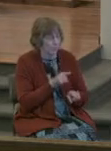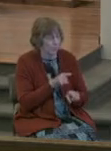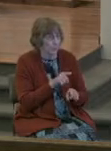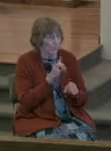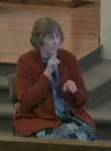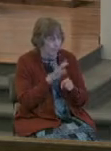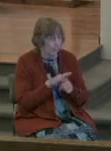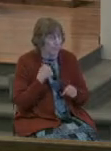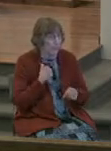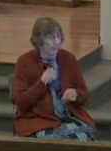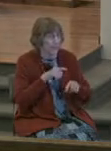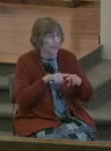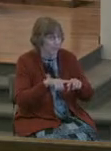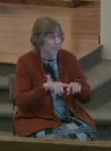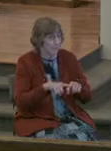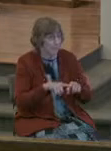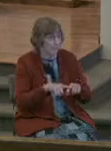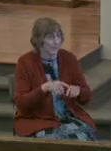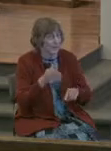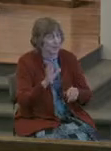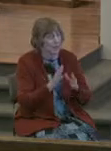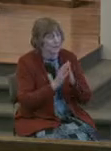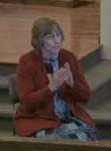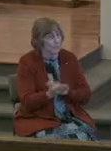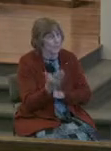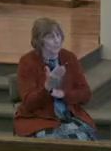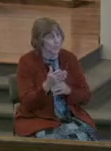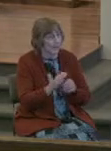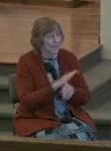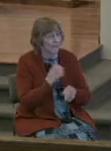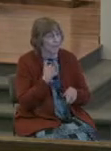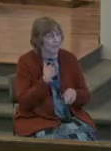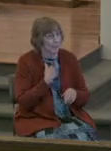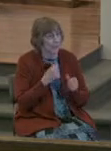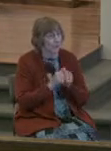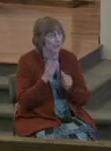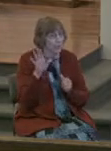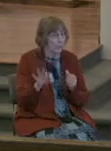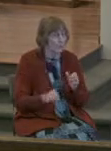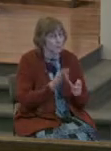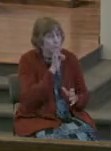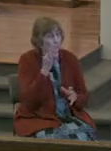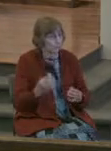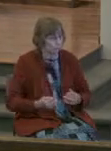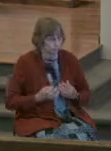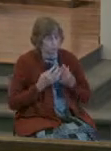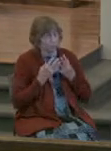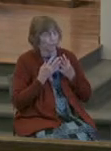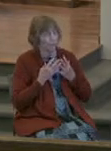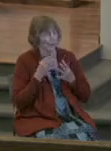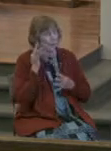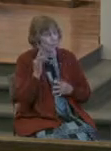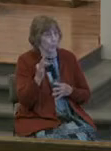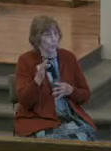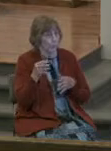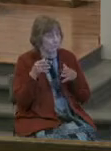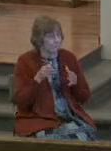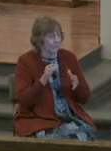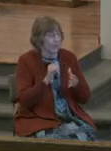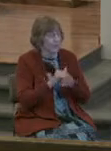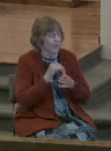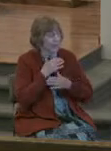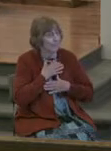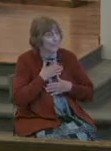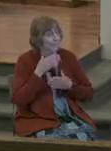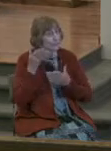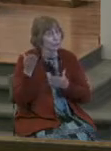can stand on. And God, I pray this morning that you would fill me with your Spirit, just to preach in the manner that pleases